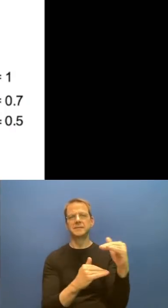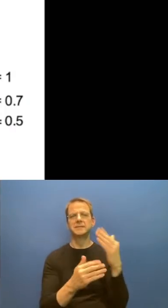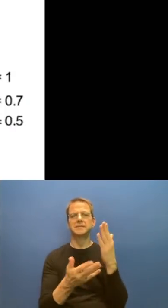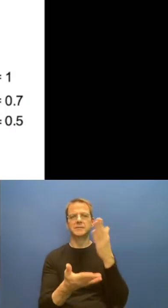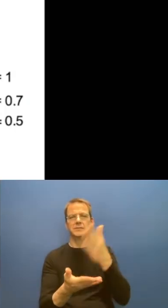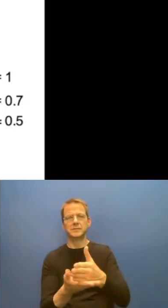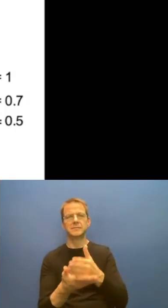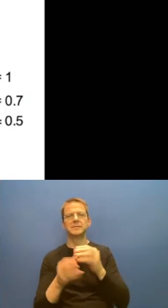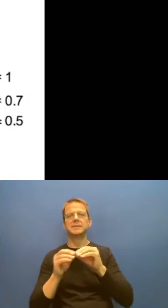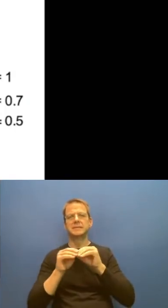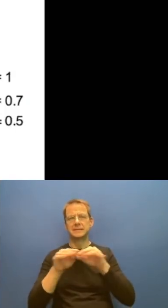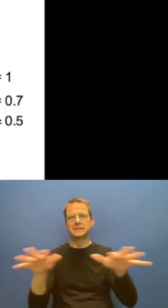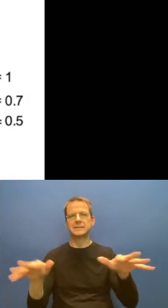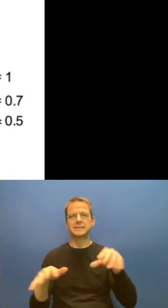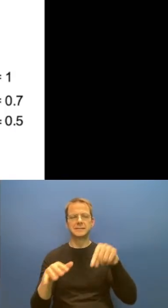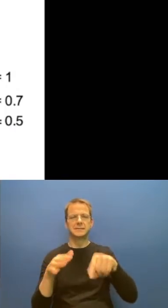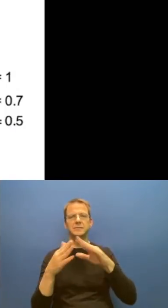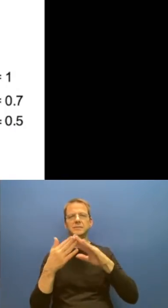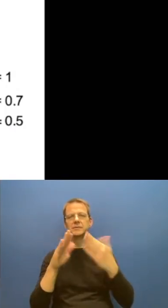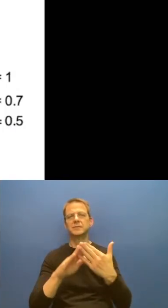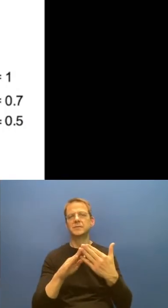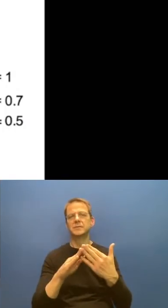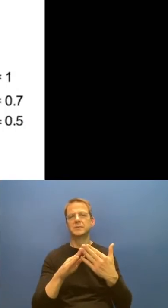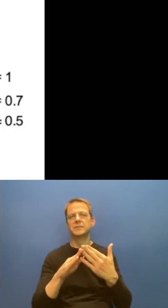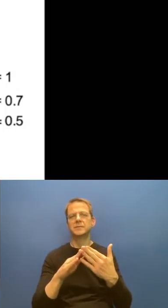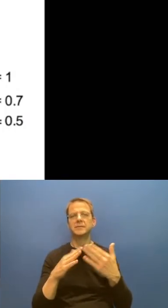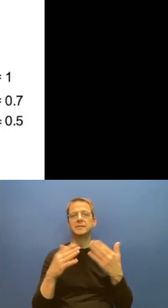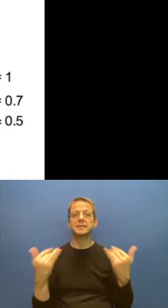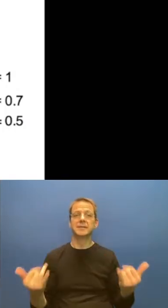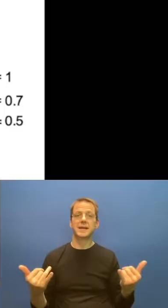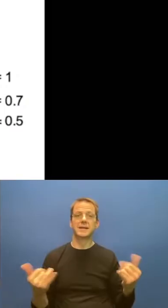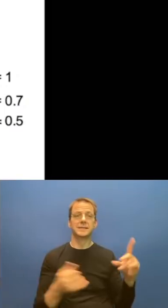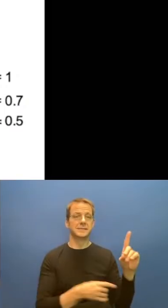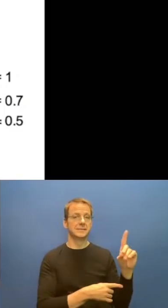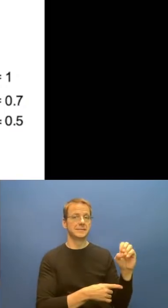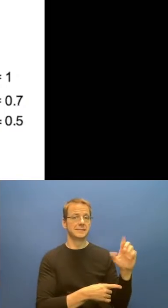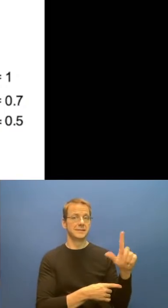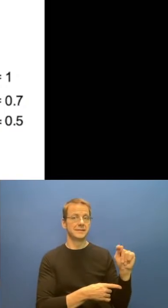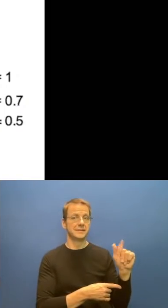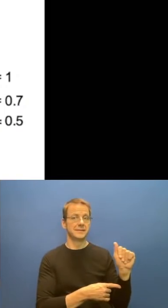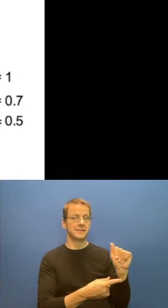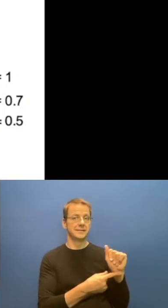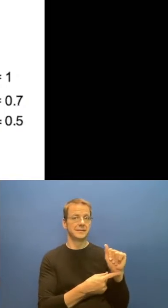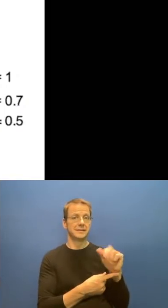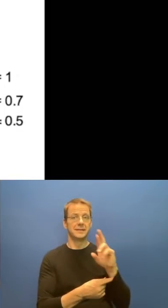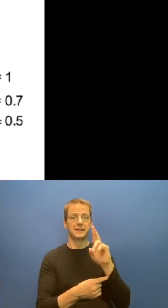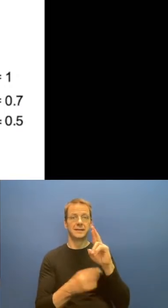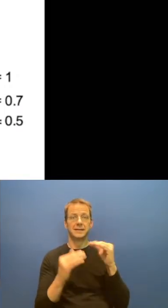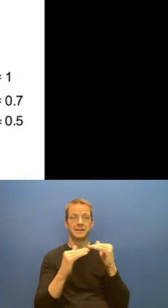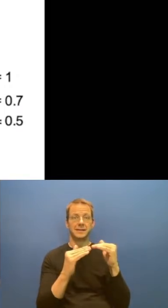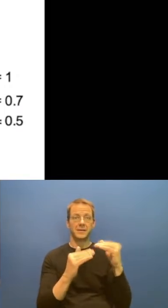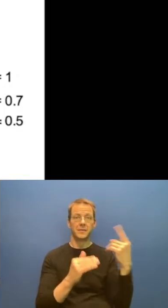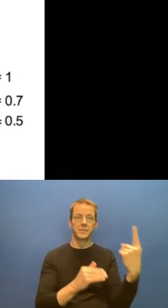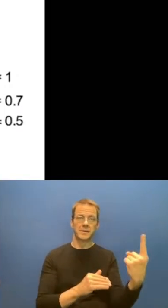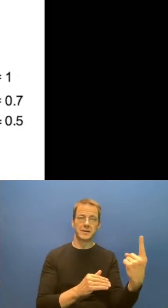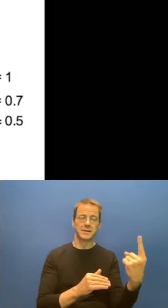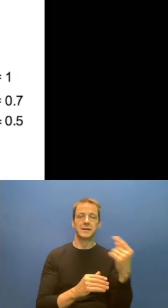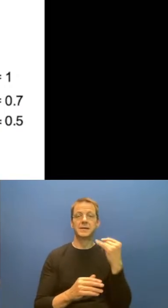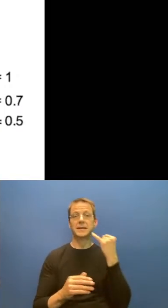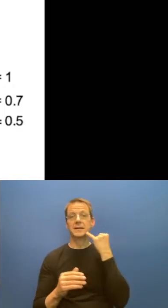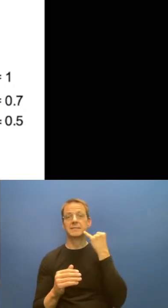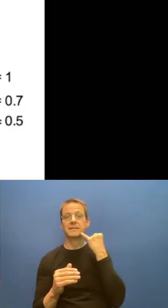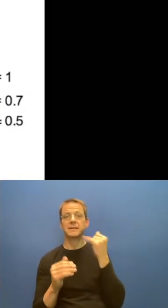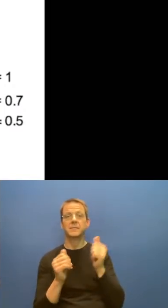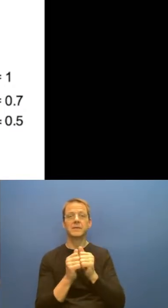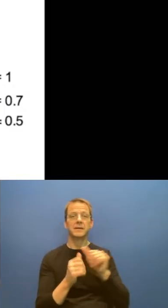equals 1 would be for Alpha, so B117, it would be RT equal 0.7, and for original strain, it would